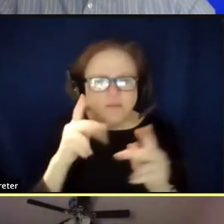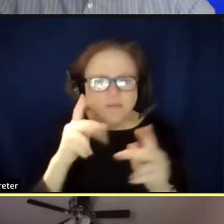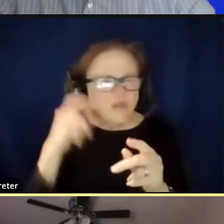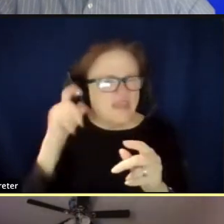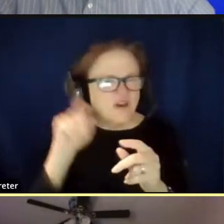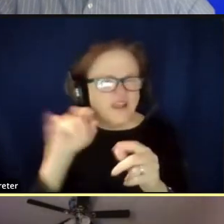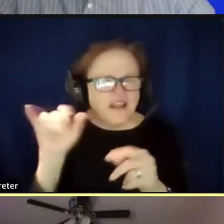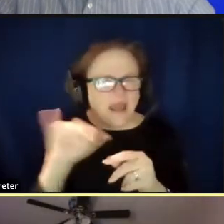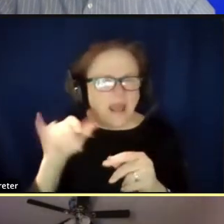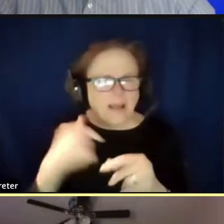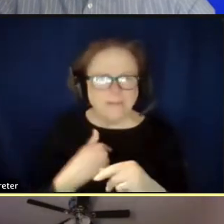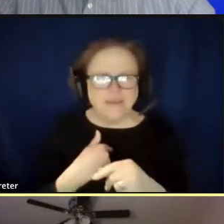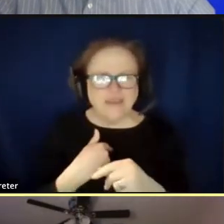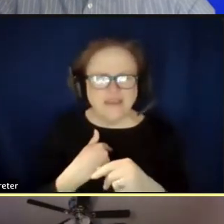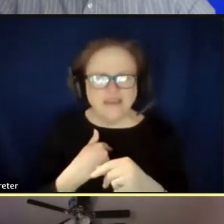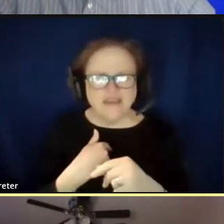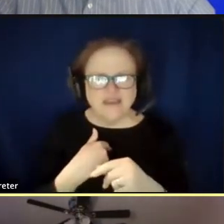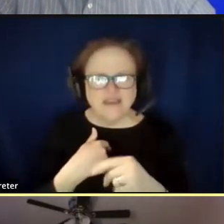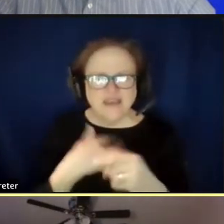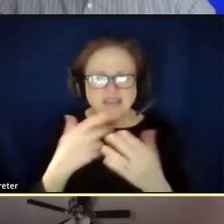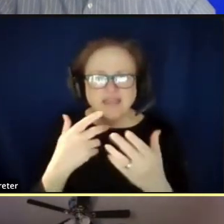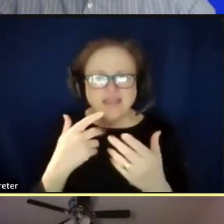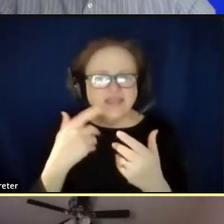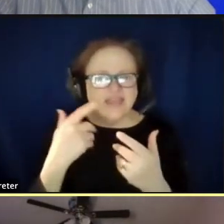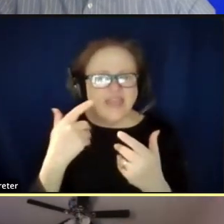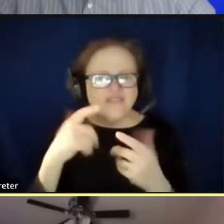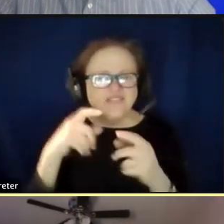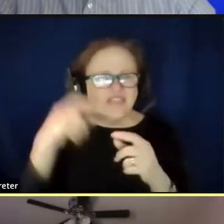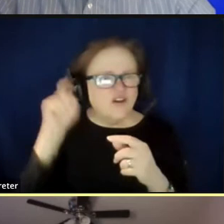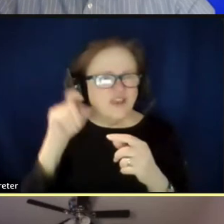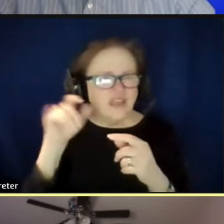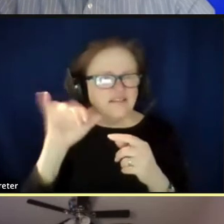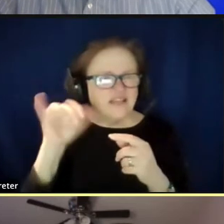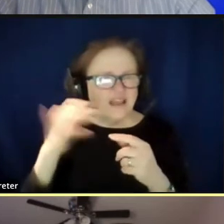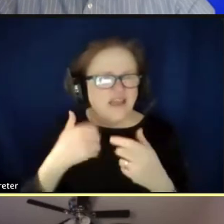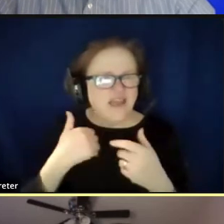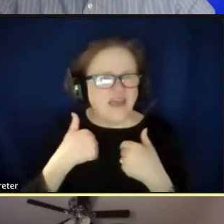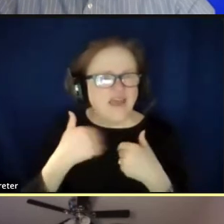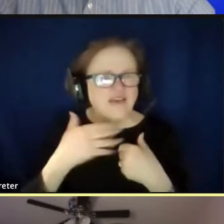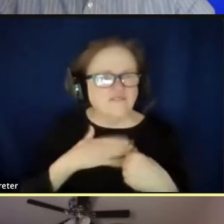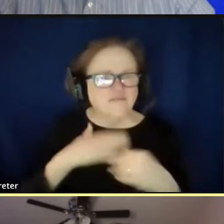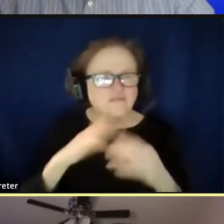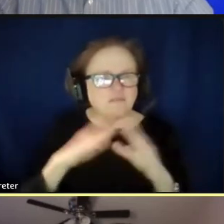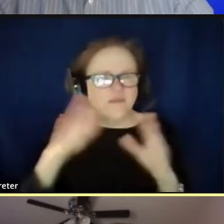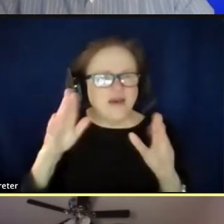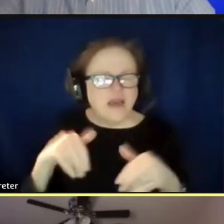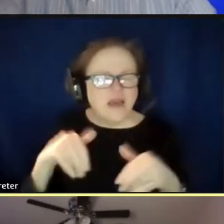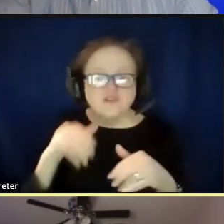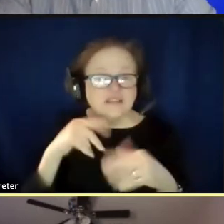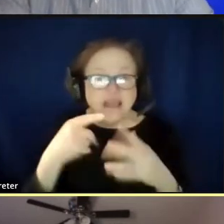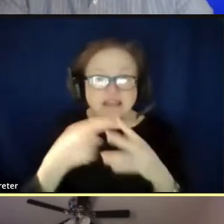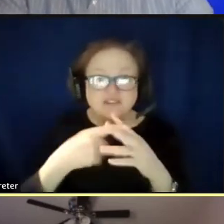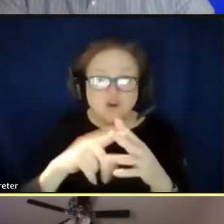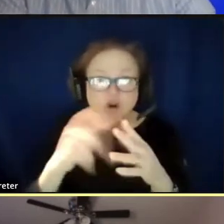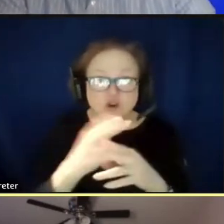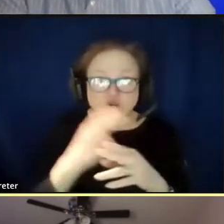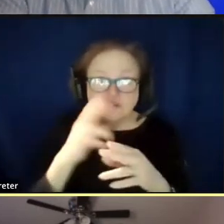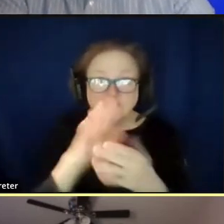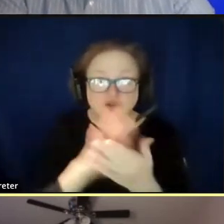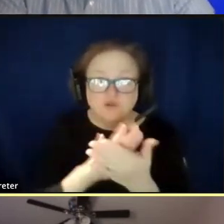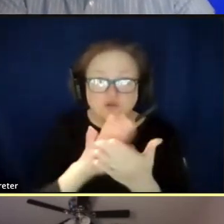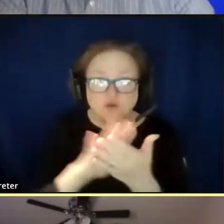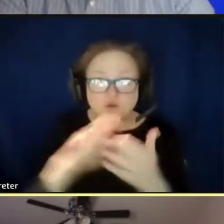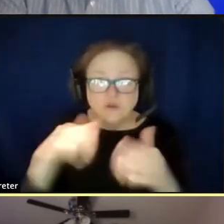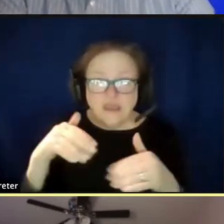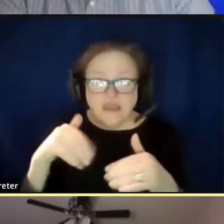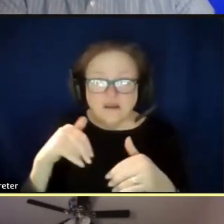They have the hearing aids that I have at my house because I hadn't began wearing hearing aids in school yet. I had